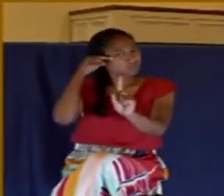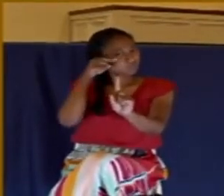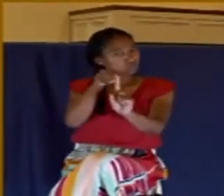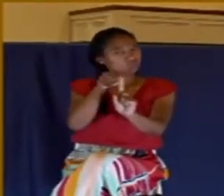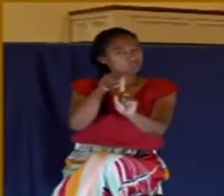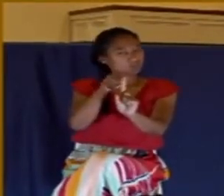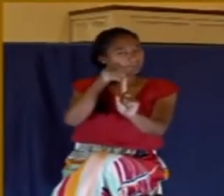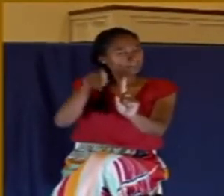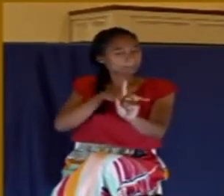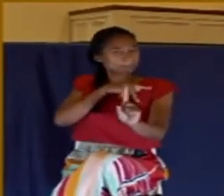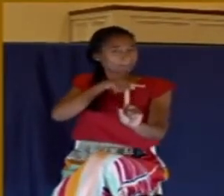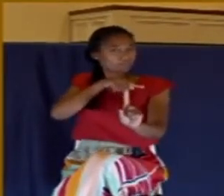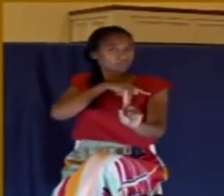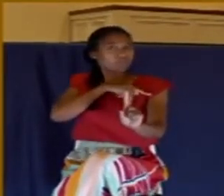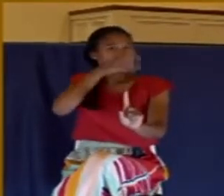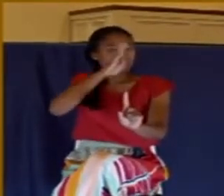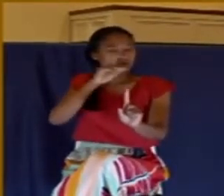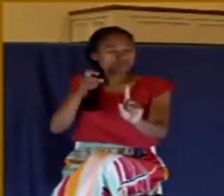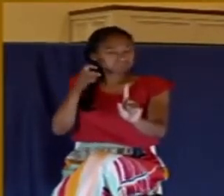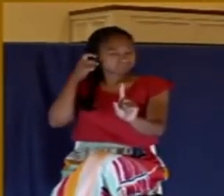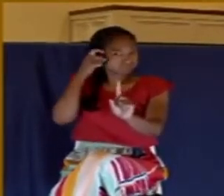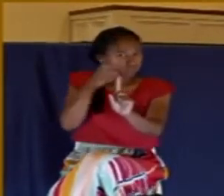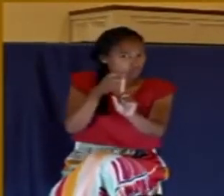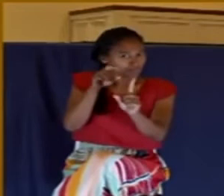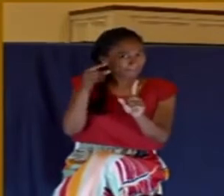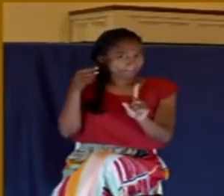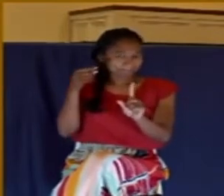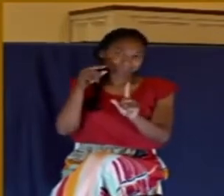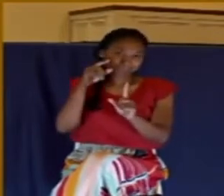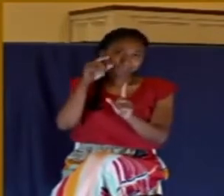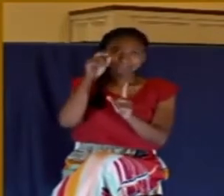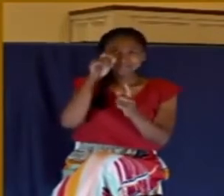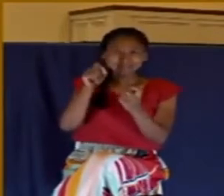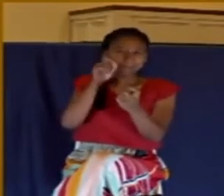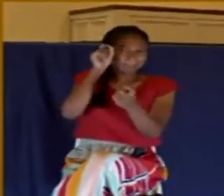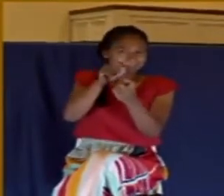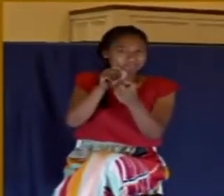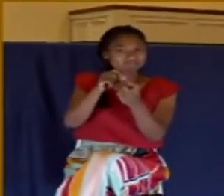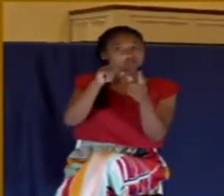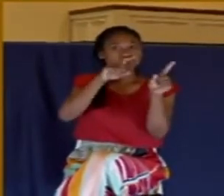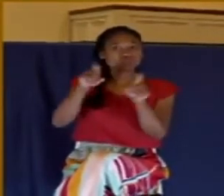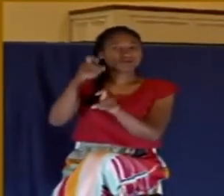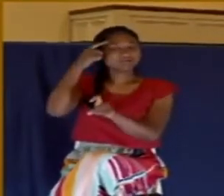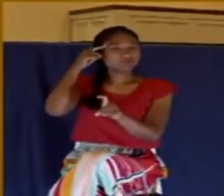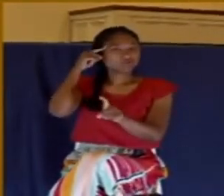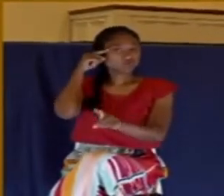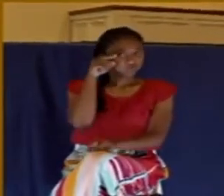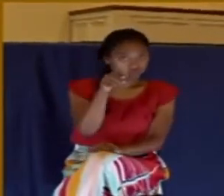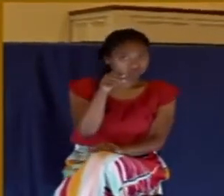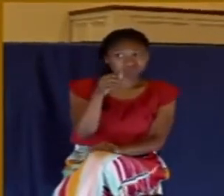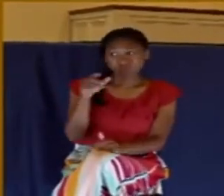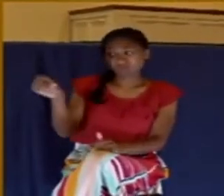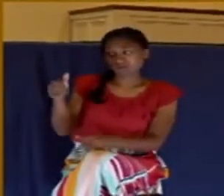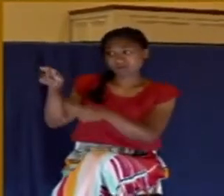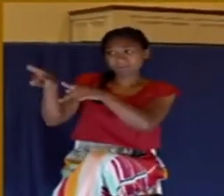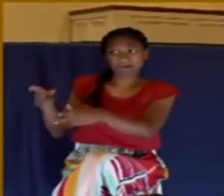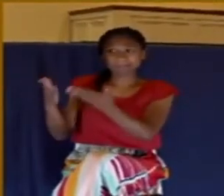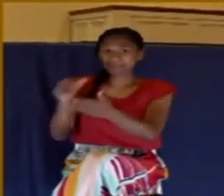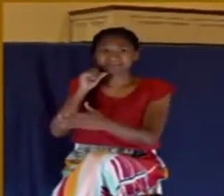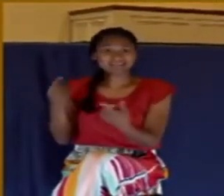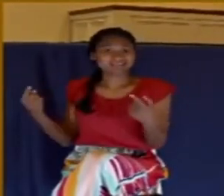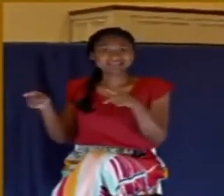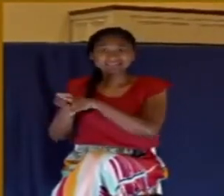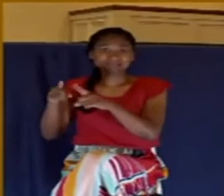personal. God is giving you this trial. Someone else may not have the exact same kind of trial as you have,